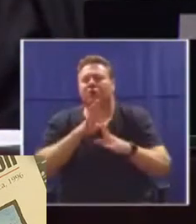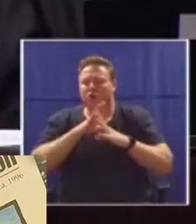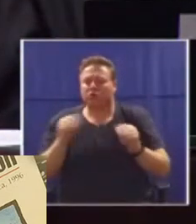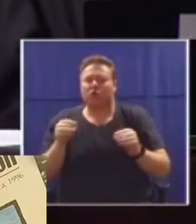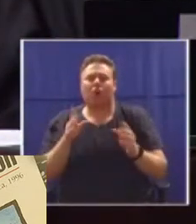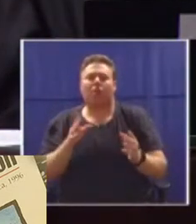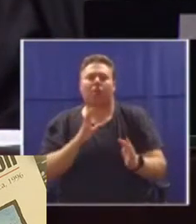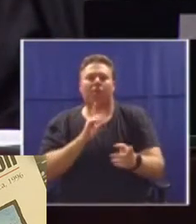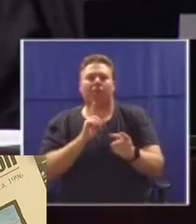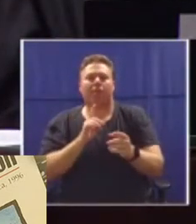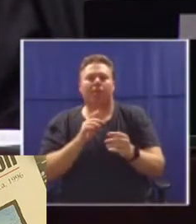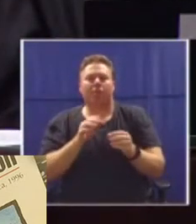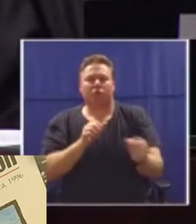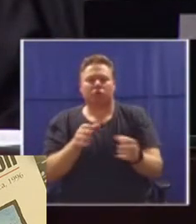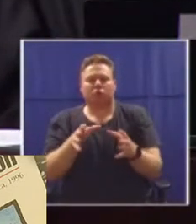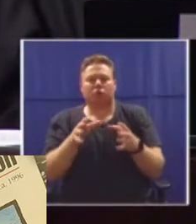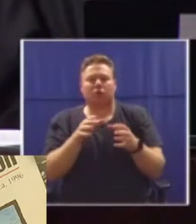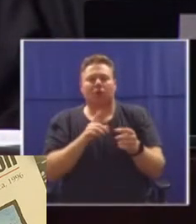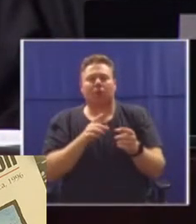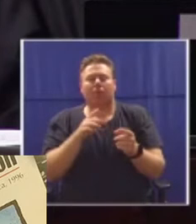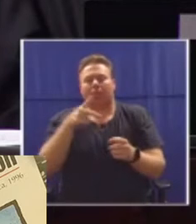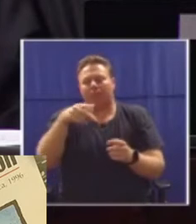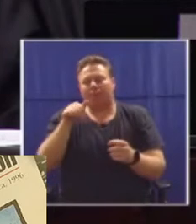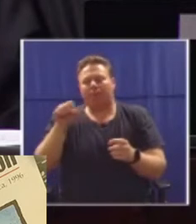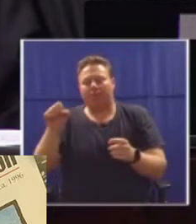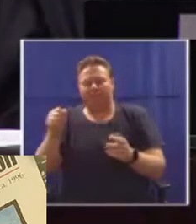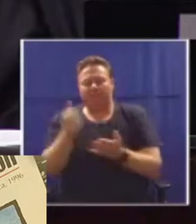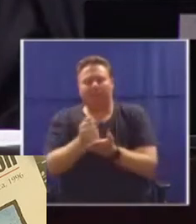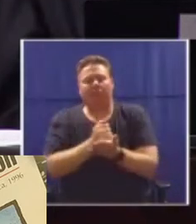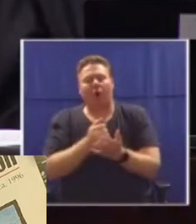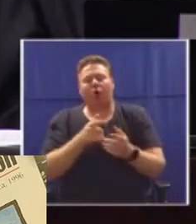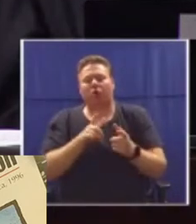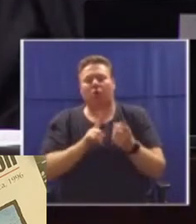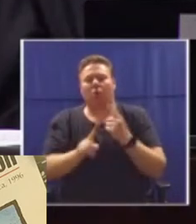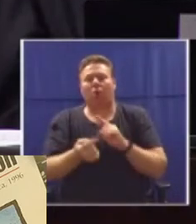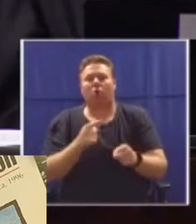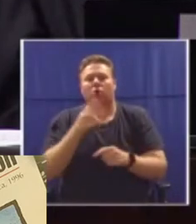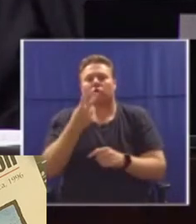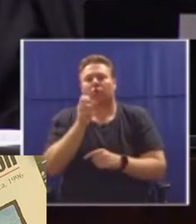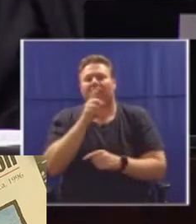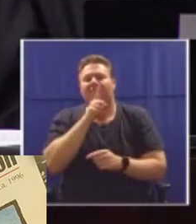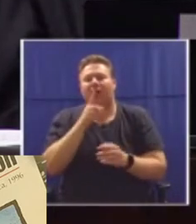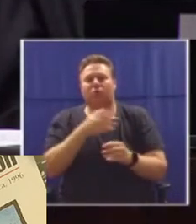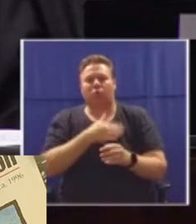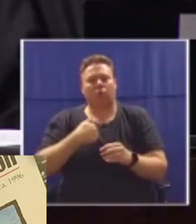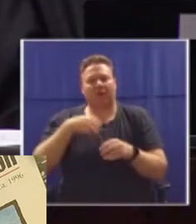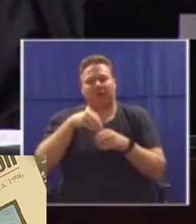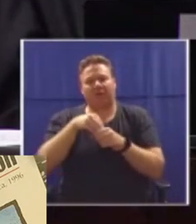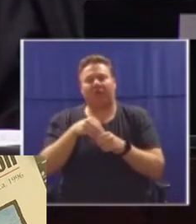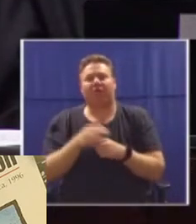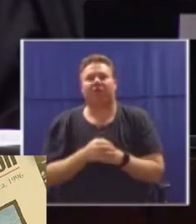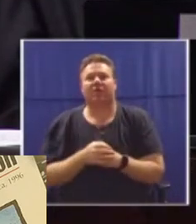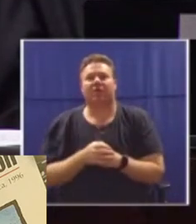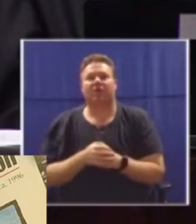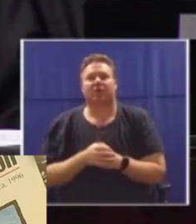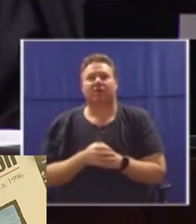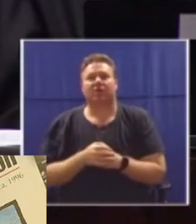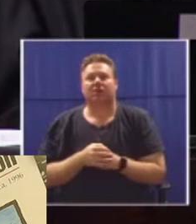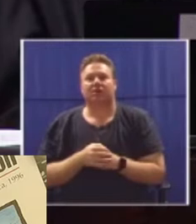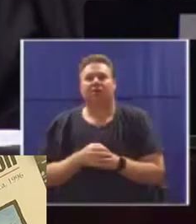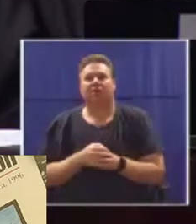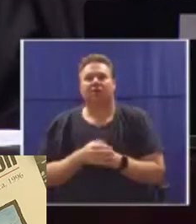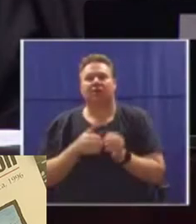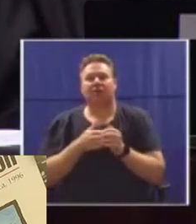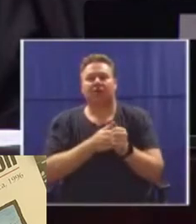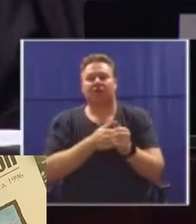that restricted movement for many. Around 20,000 women are believed to have participated in this march, led by comrades such